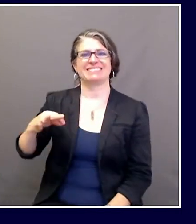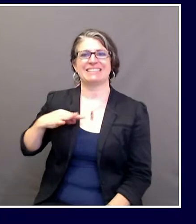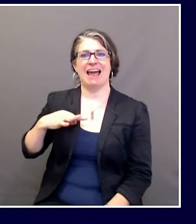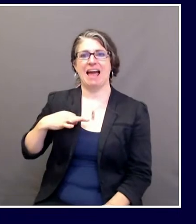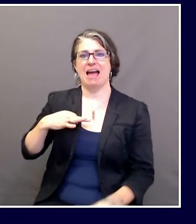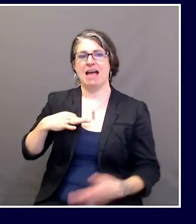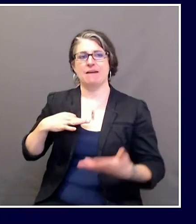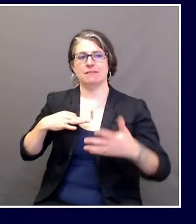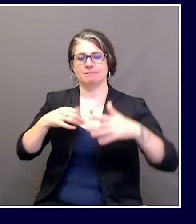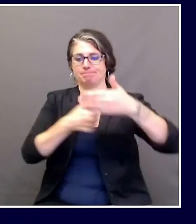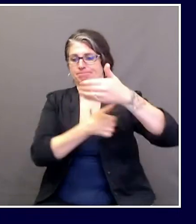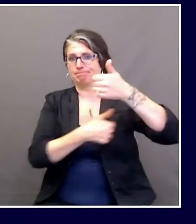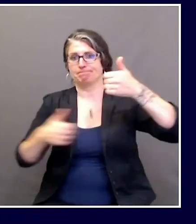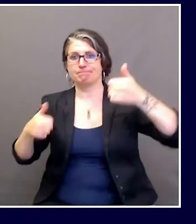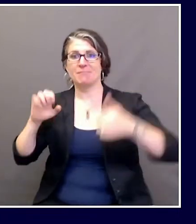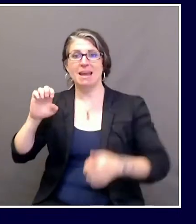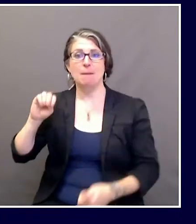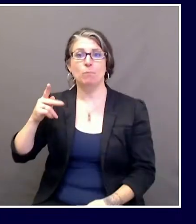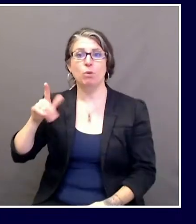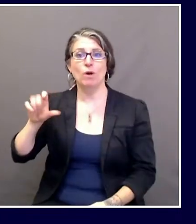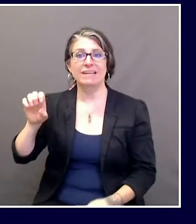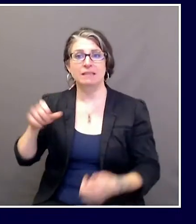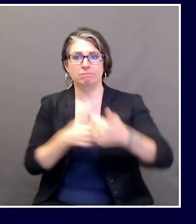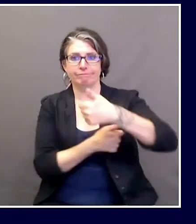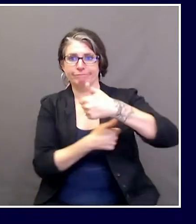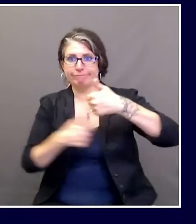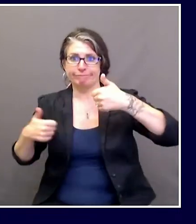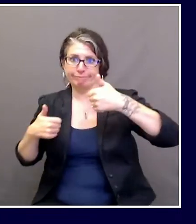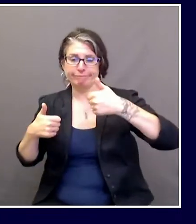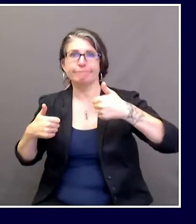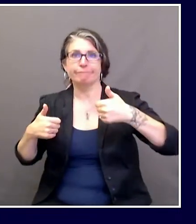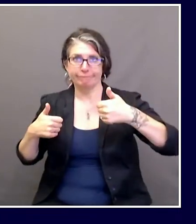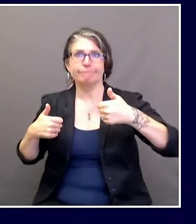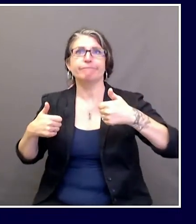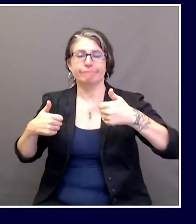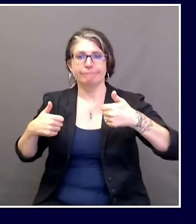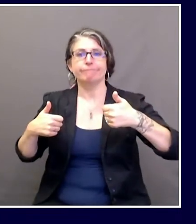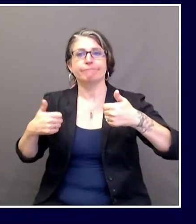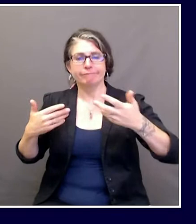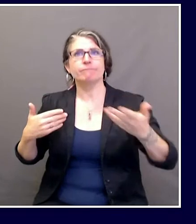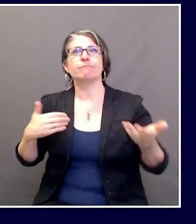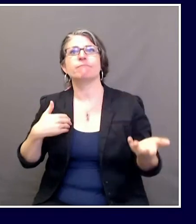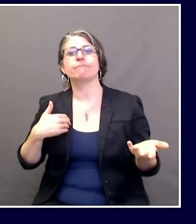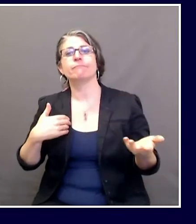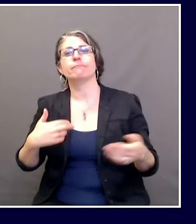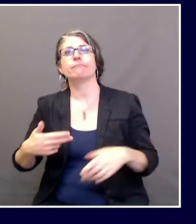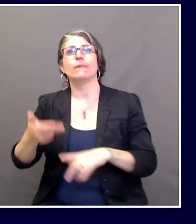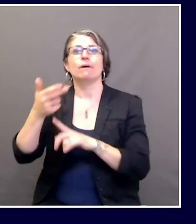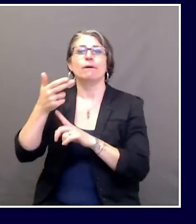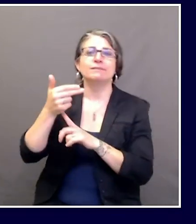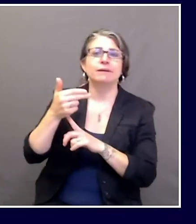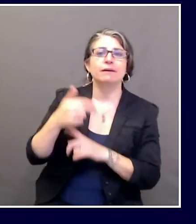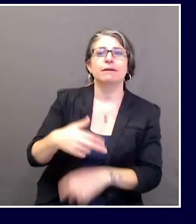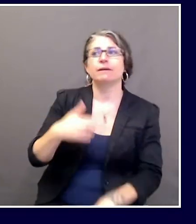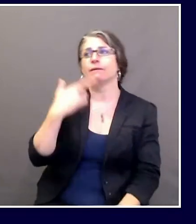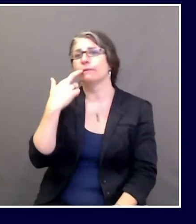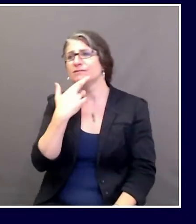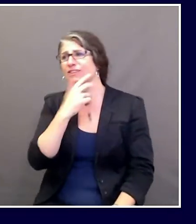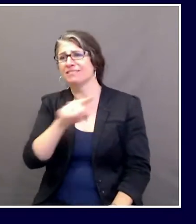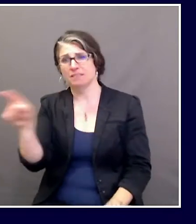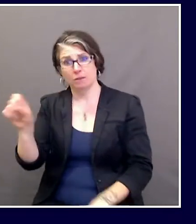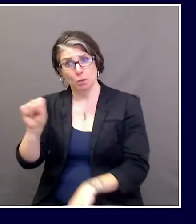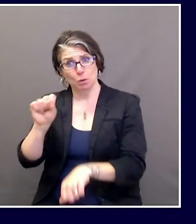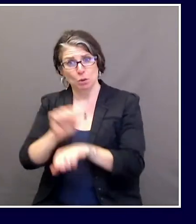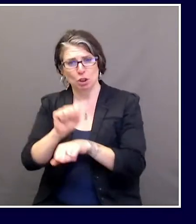are working long hours, particularly in the service industries, restaurants, bars, et cetera, that they've got an easy and